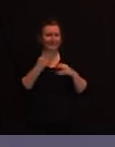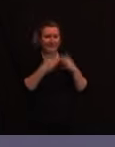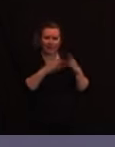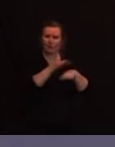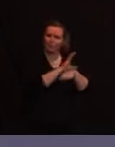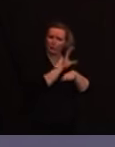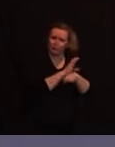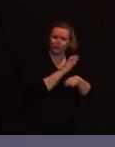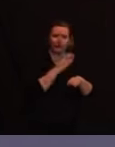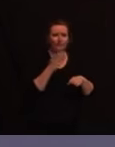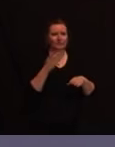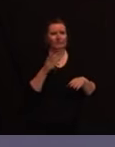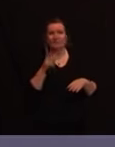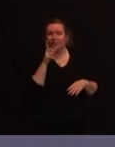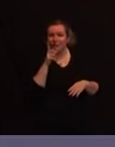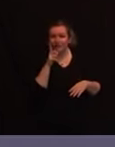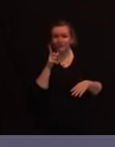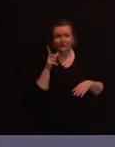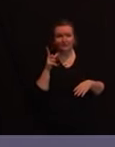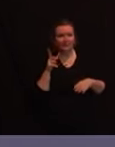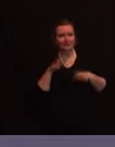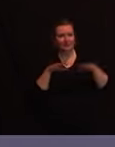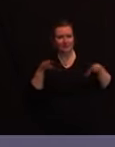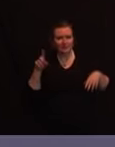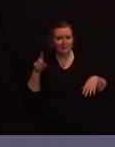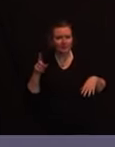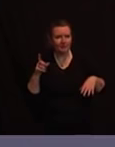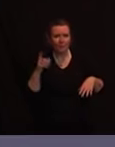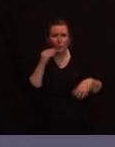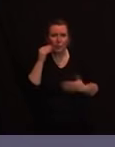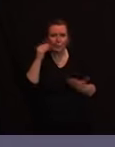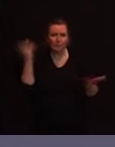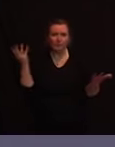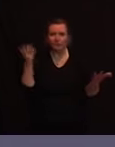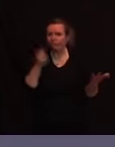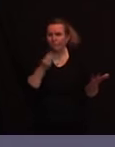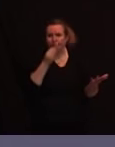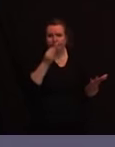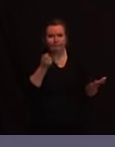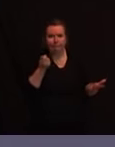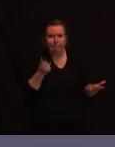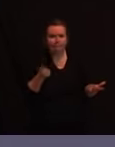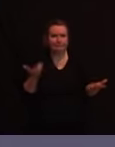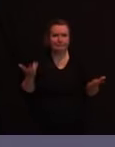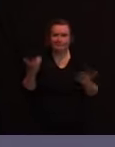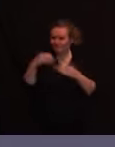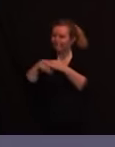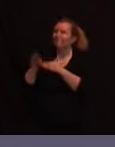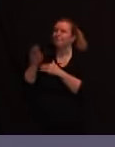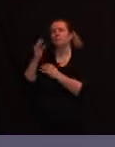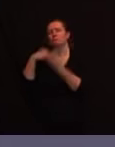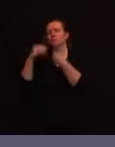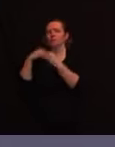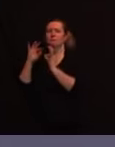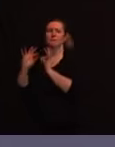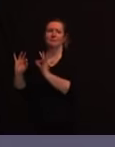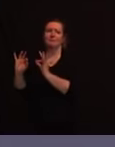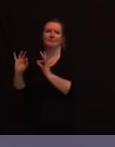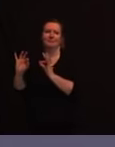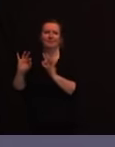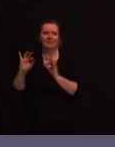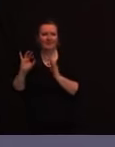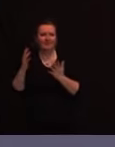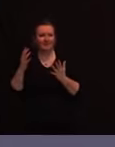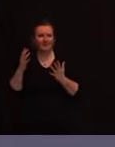day through your school. Those are realities for hundreds of thousands of kids. So we're